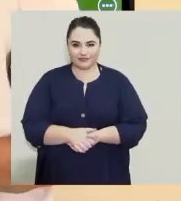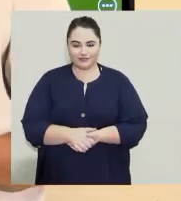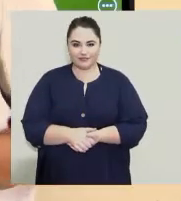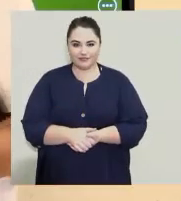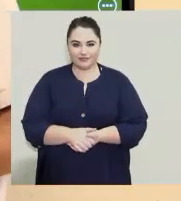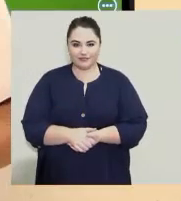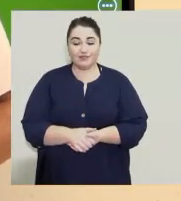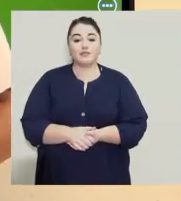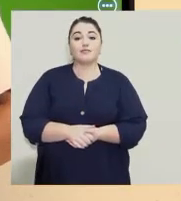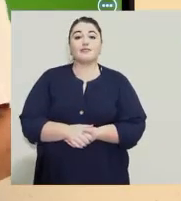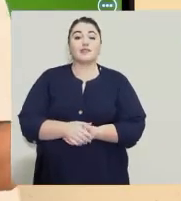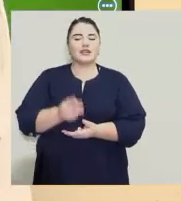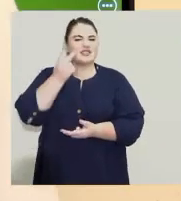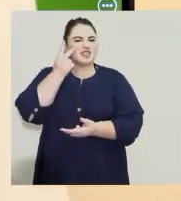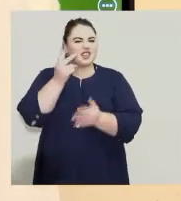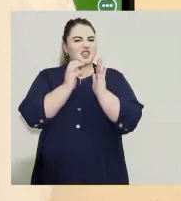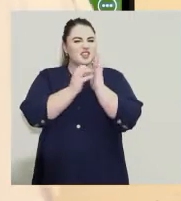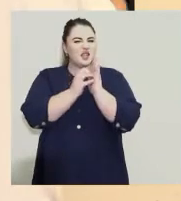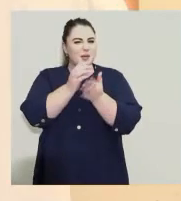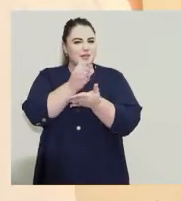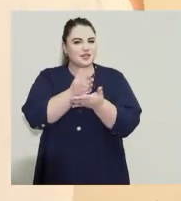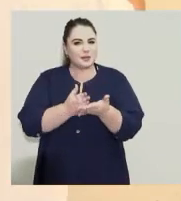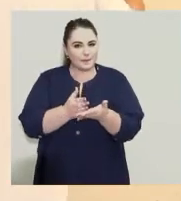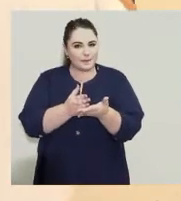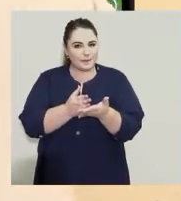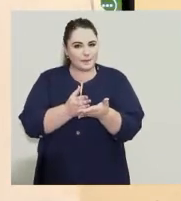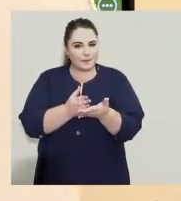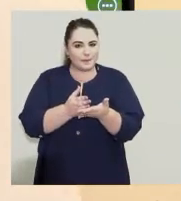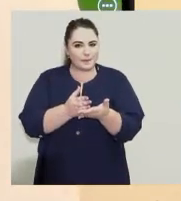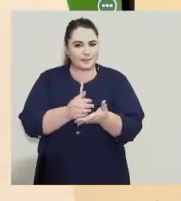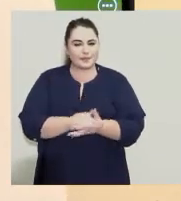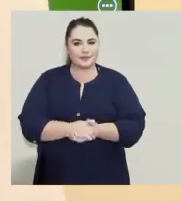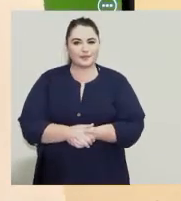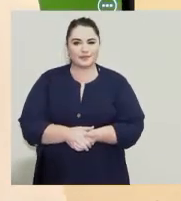let's look at some examples.